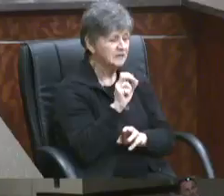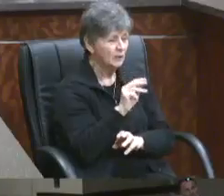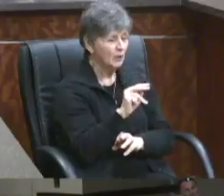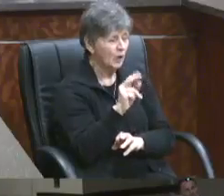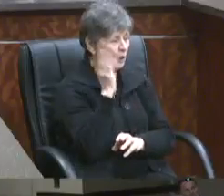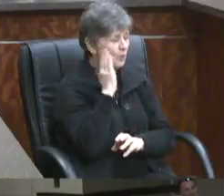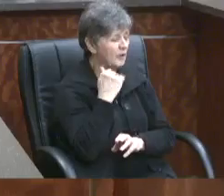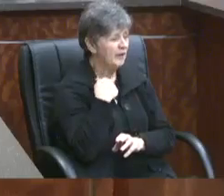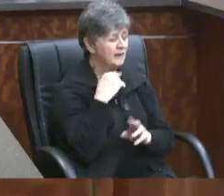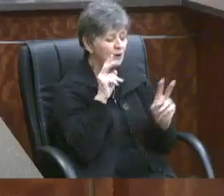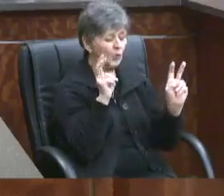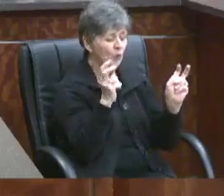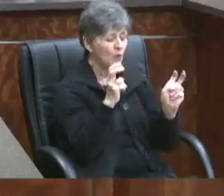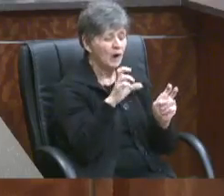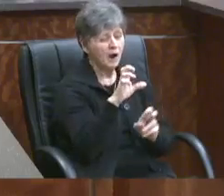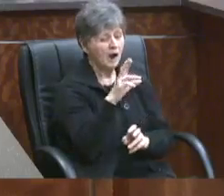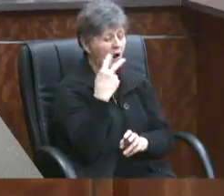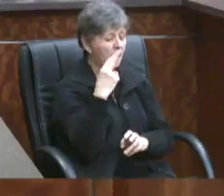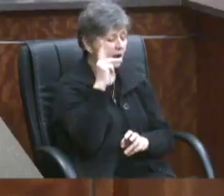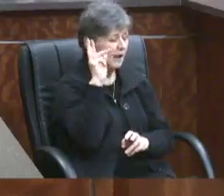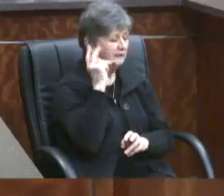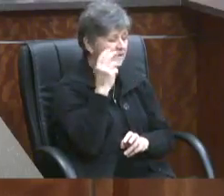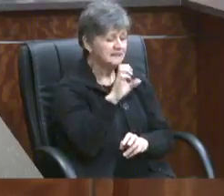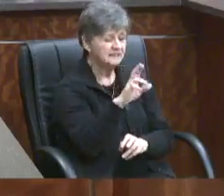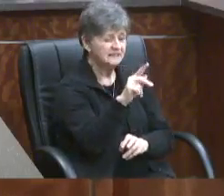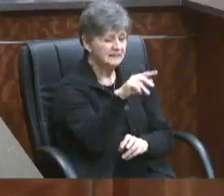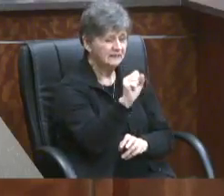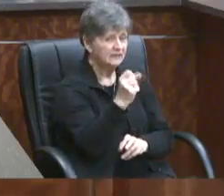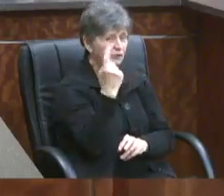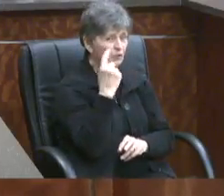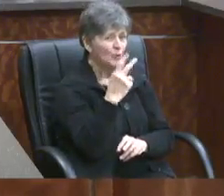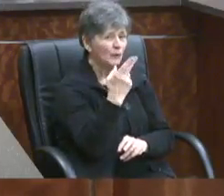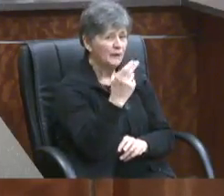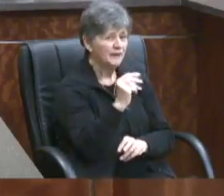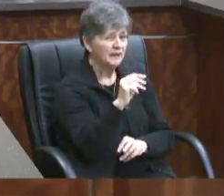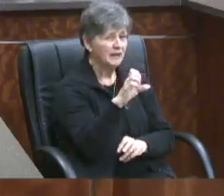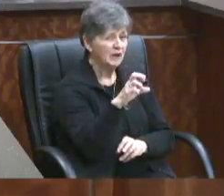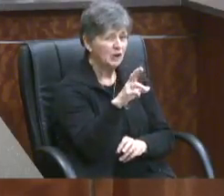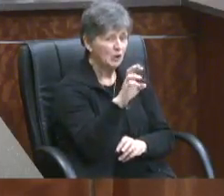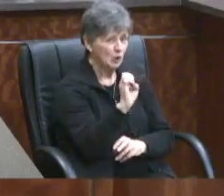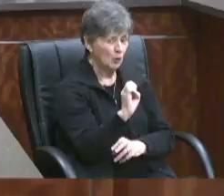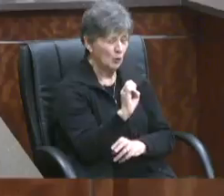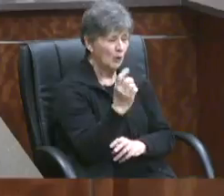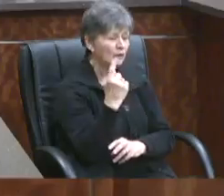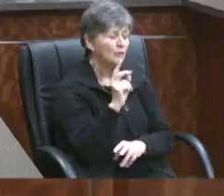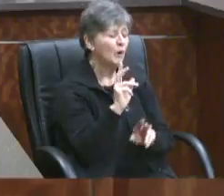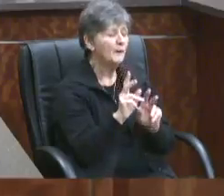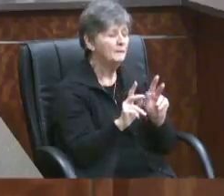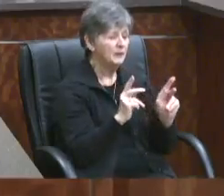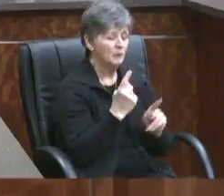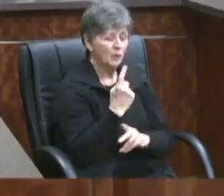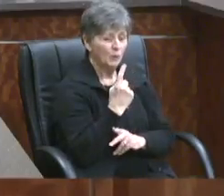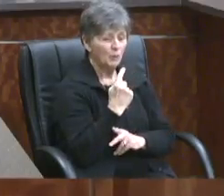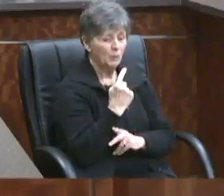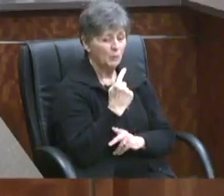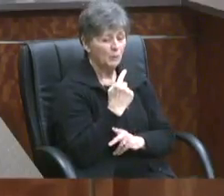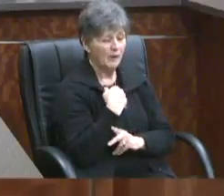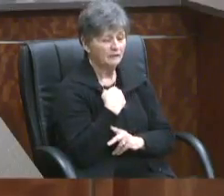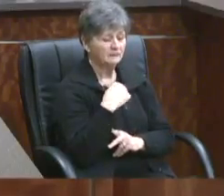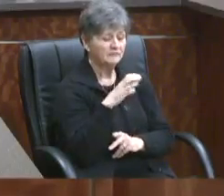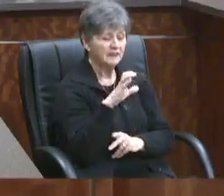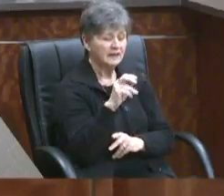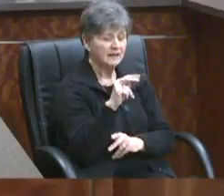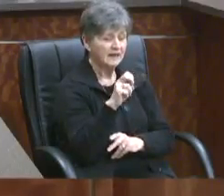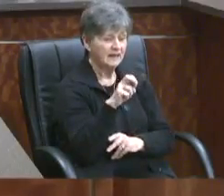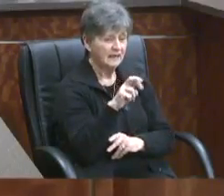the Cure for those folks who are dealing with cancer. They